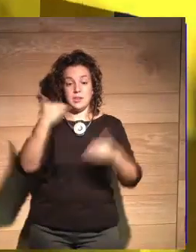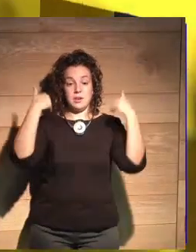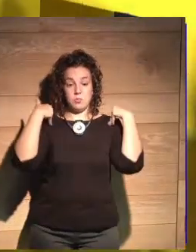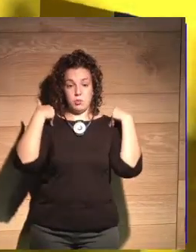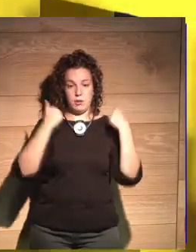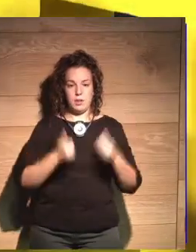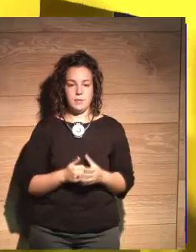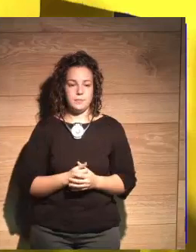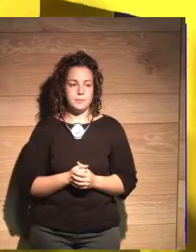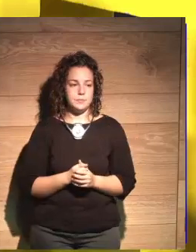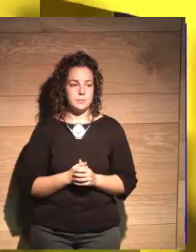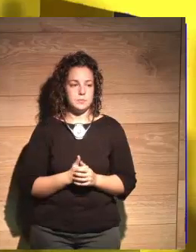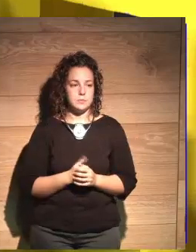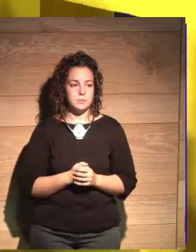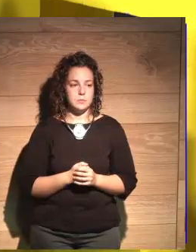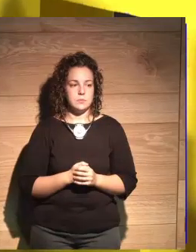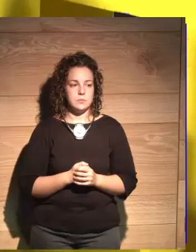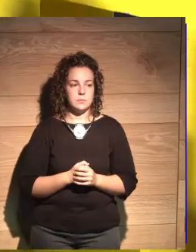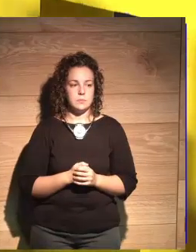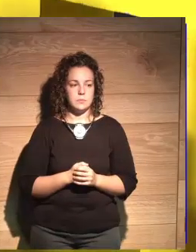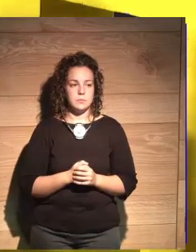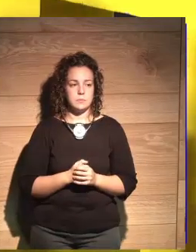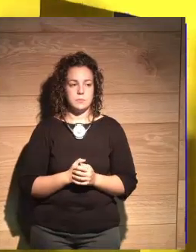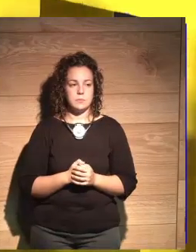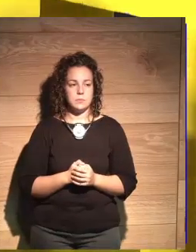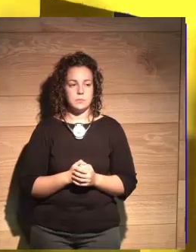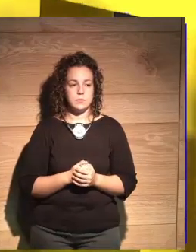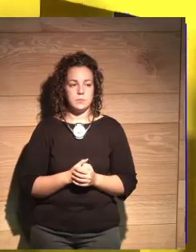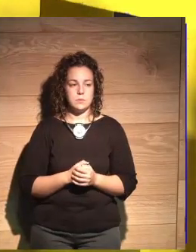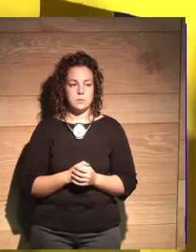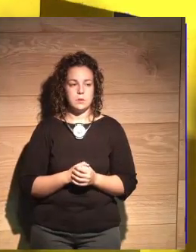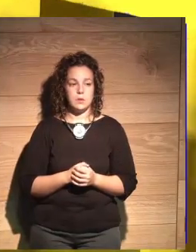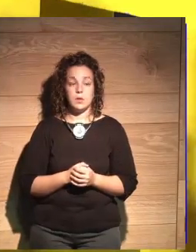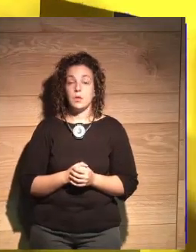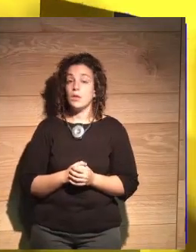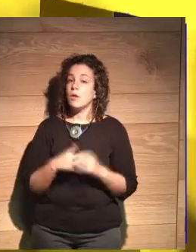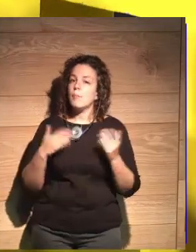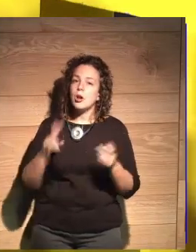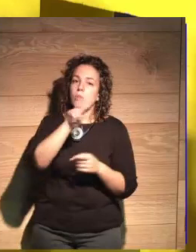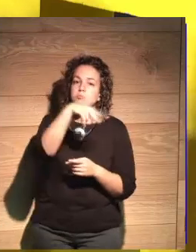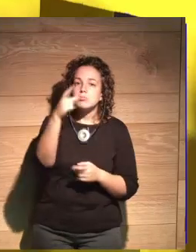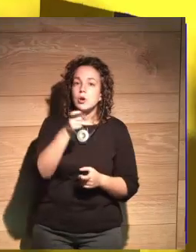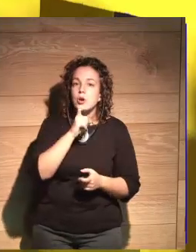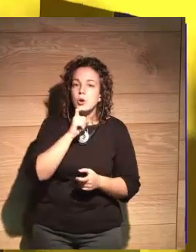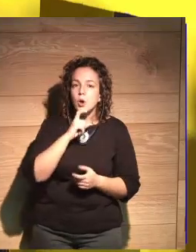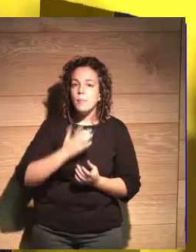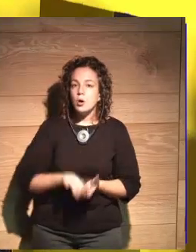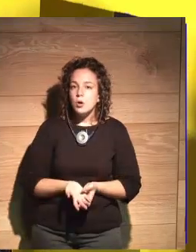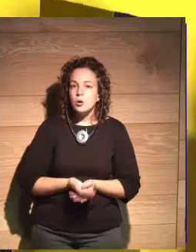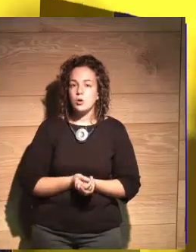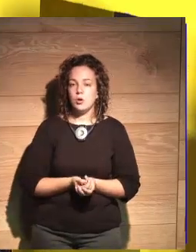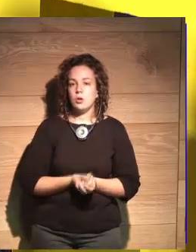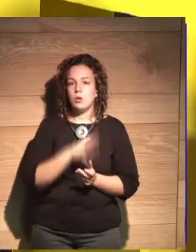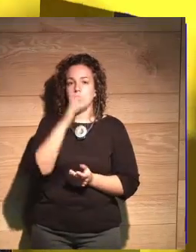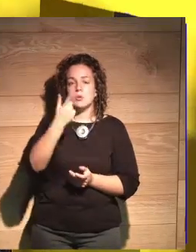Well, you talk about that. How can we solve it? How can... Is that our priority is to change